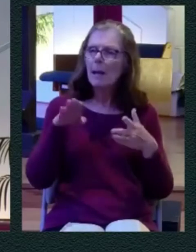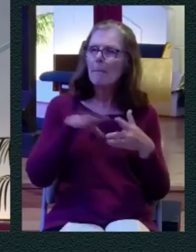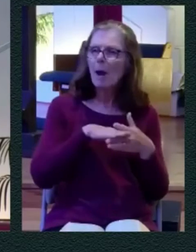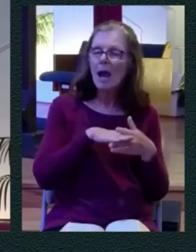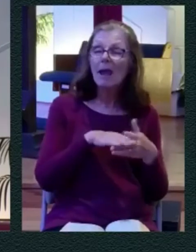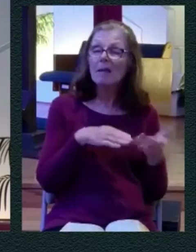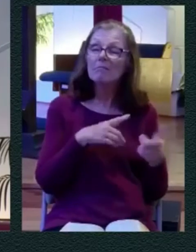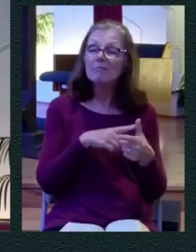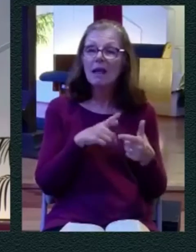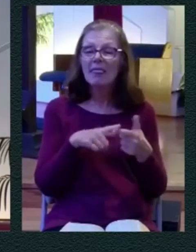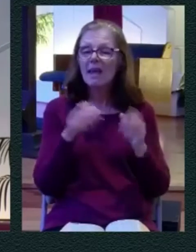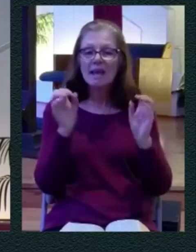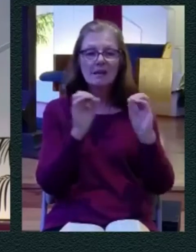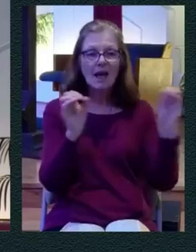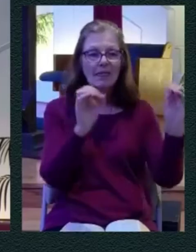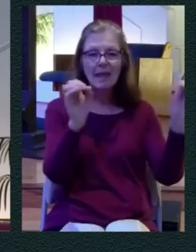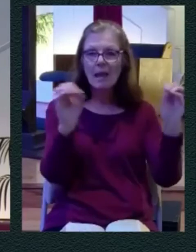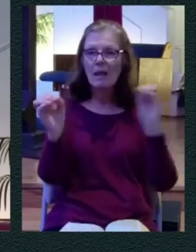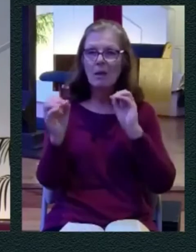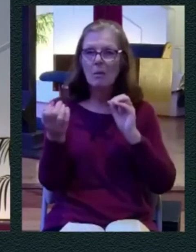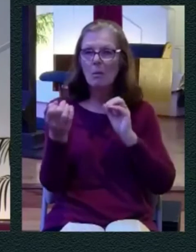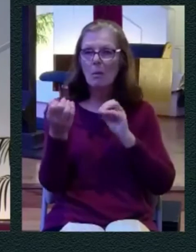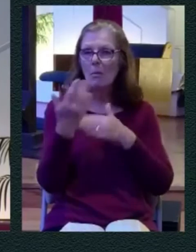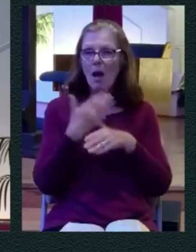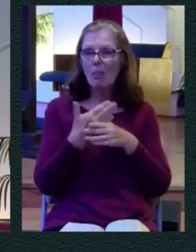can't touch me.